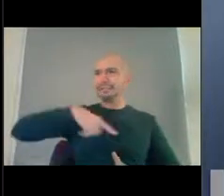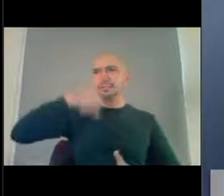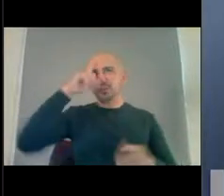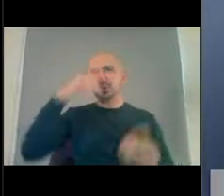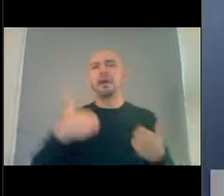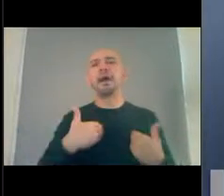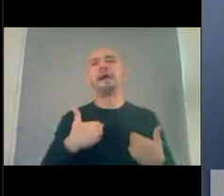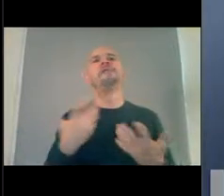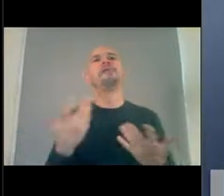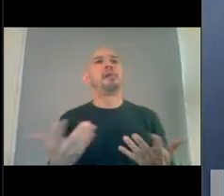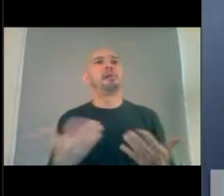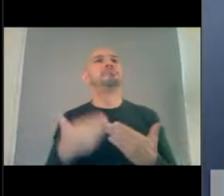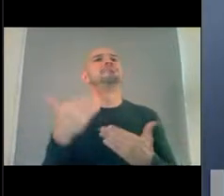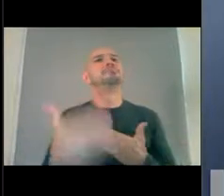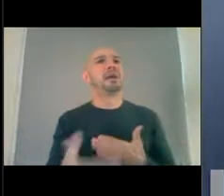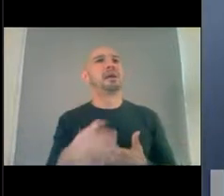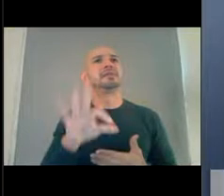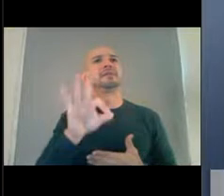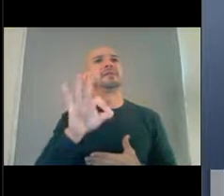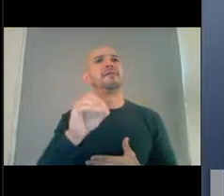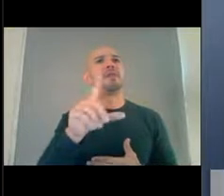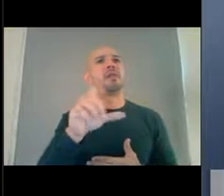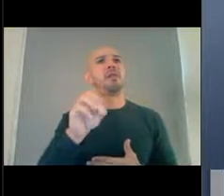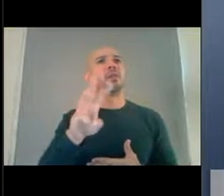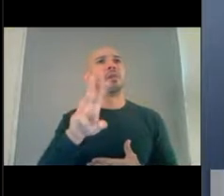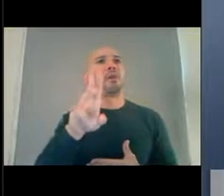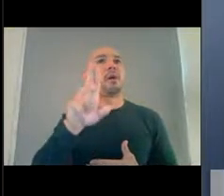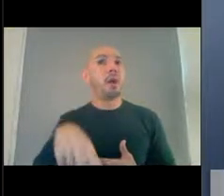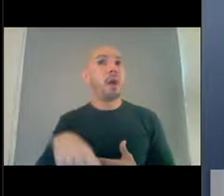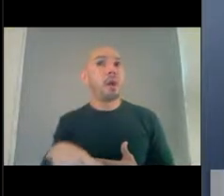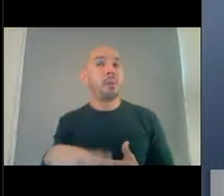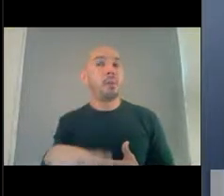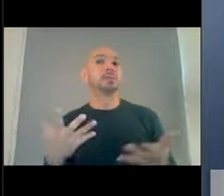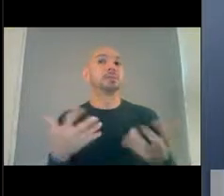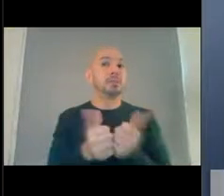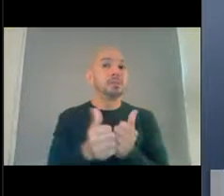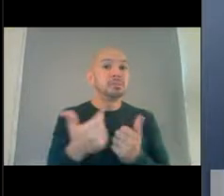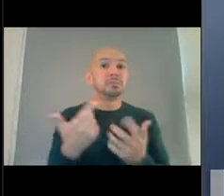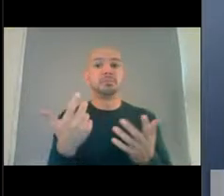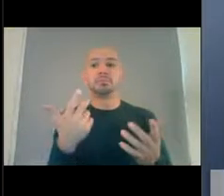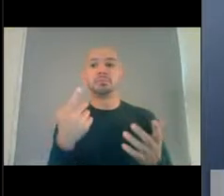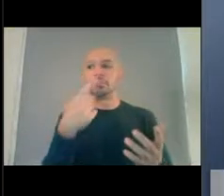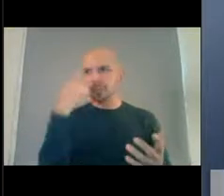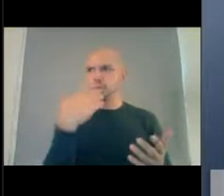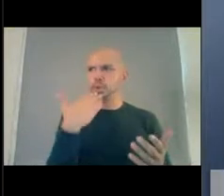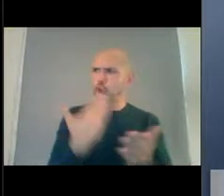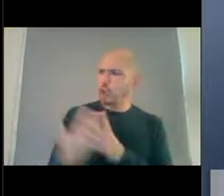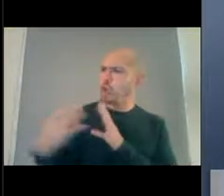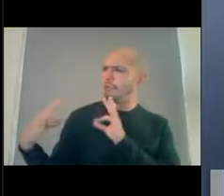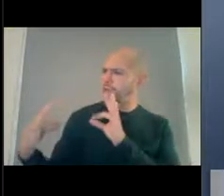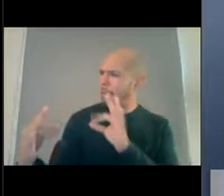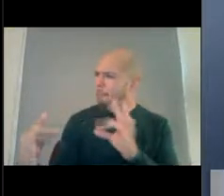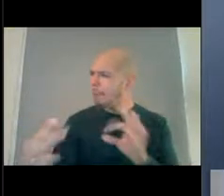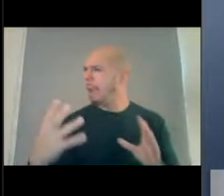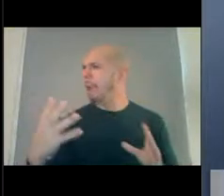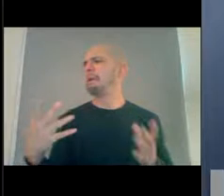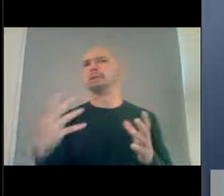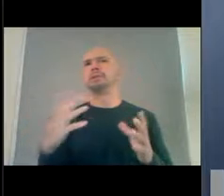for this event there was a lot of momentum and a lot of really good feedback being being had by community